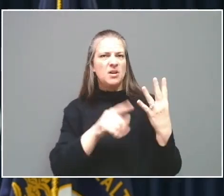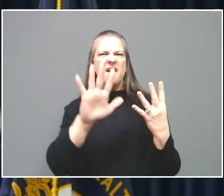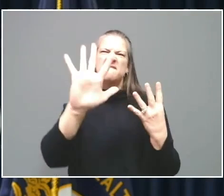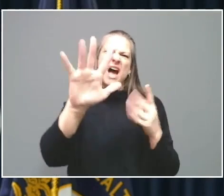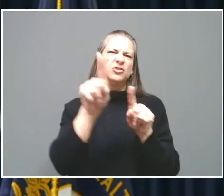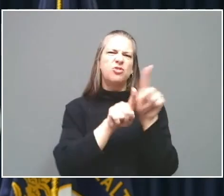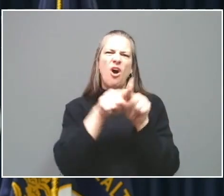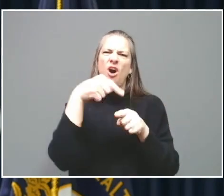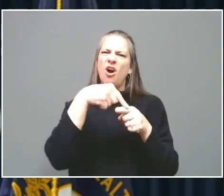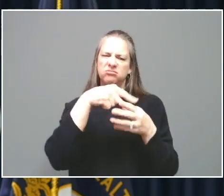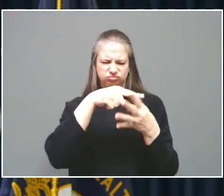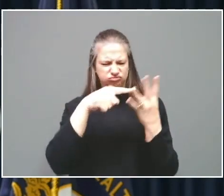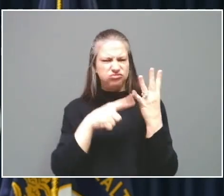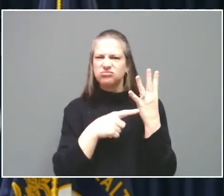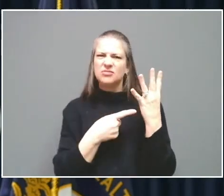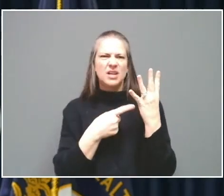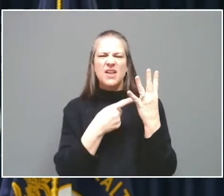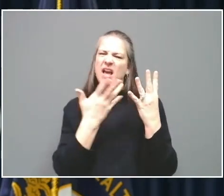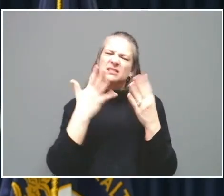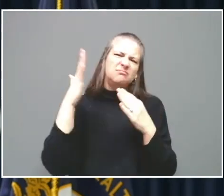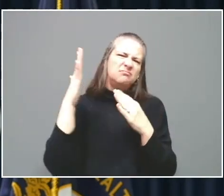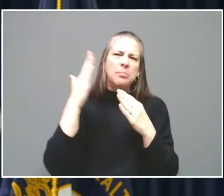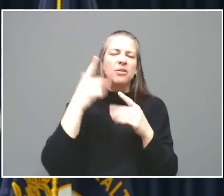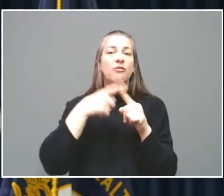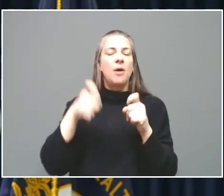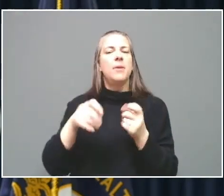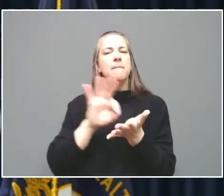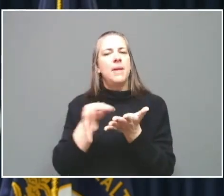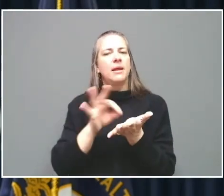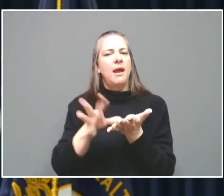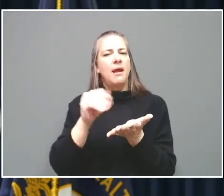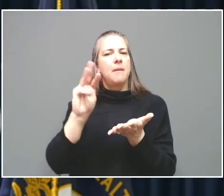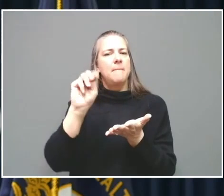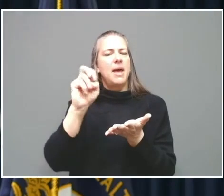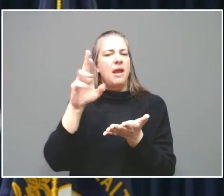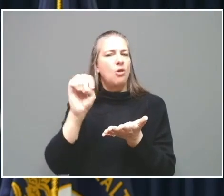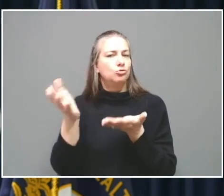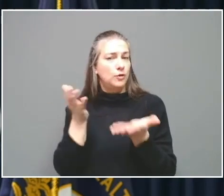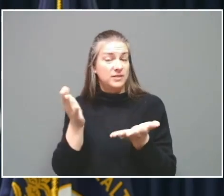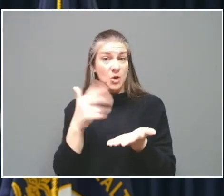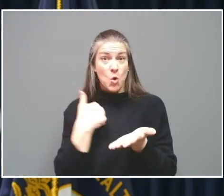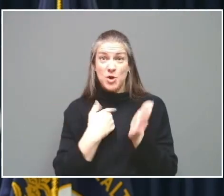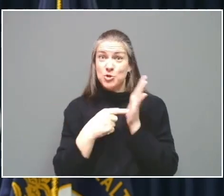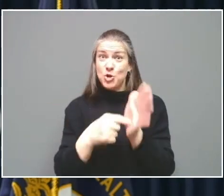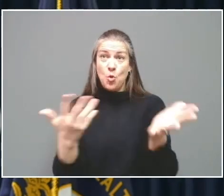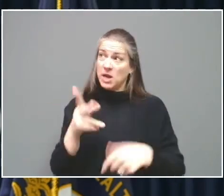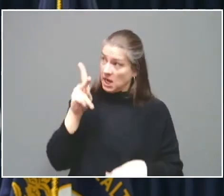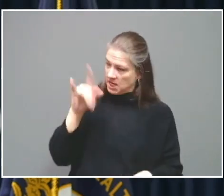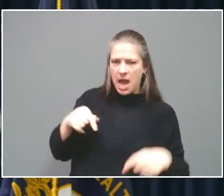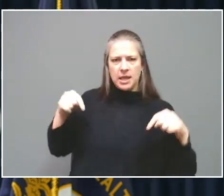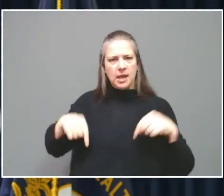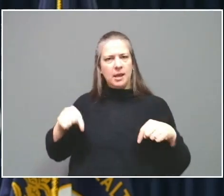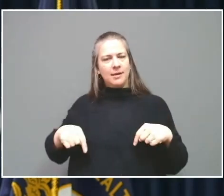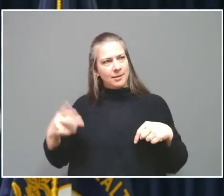from the Federal Centers for Medicare and Medicaid Services. We are showing that Kentucky is a shining example of how to treat